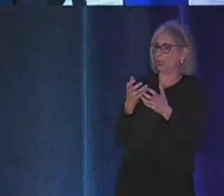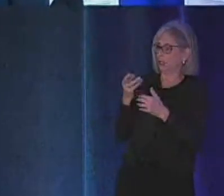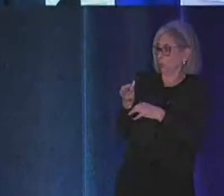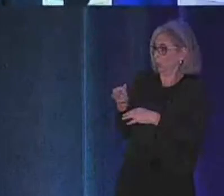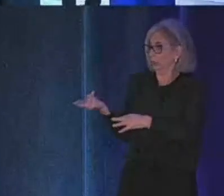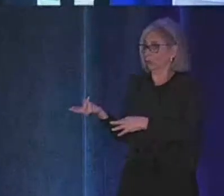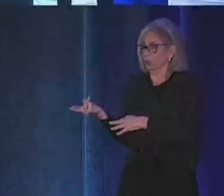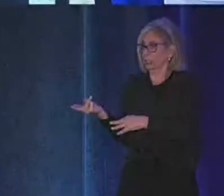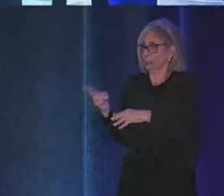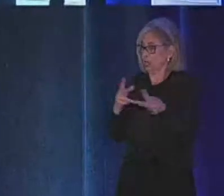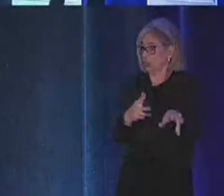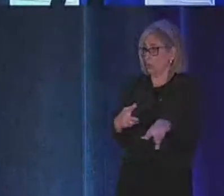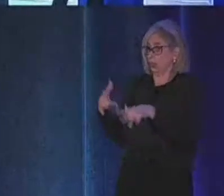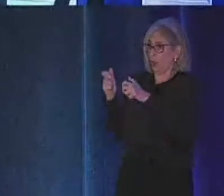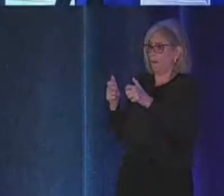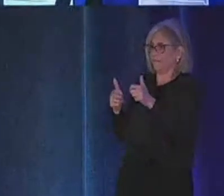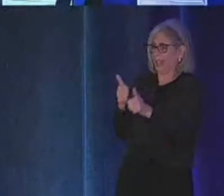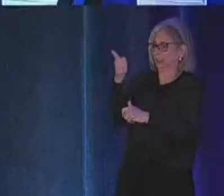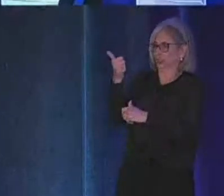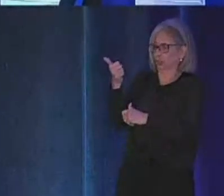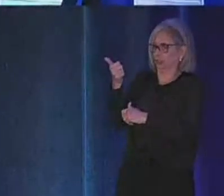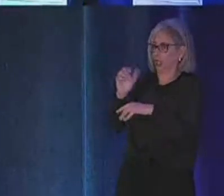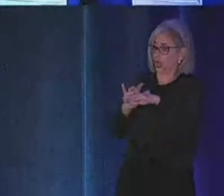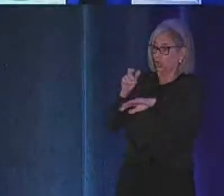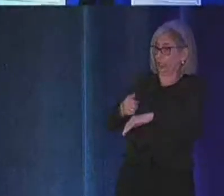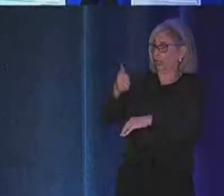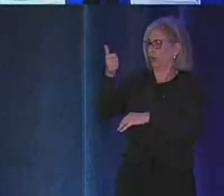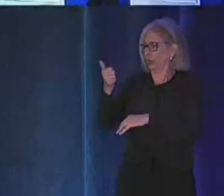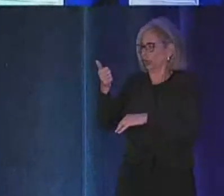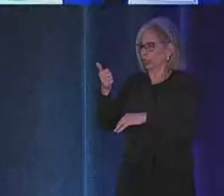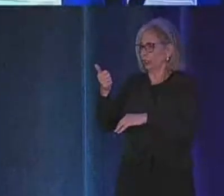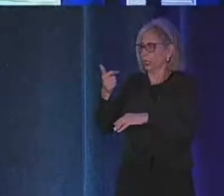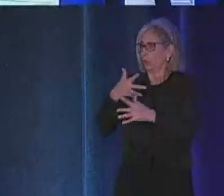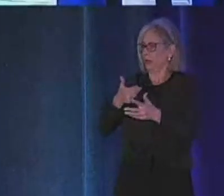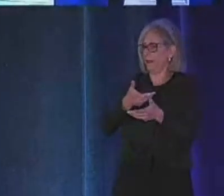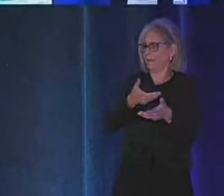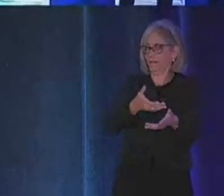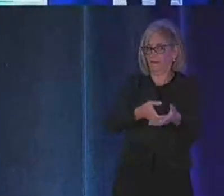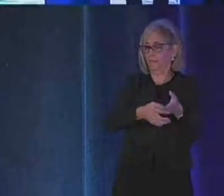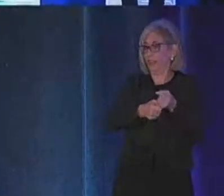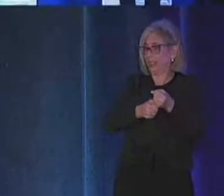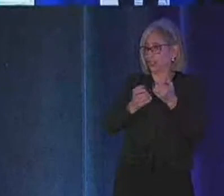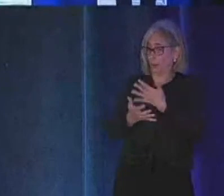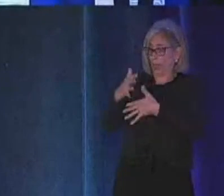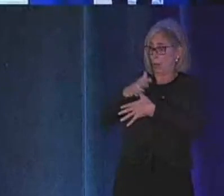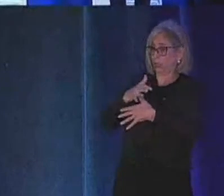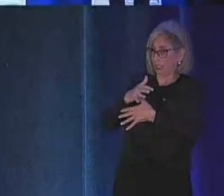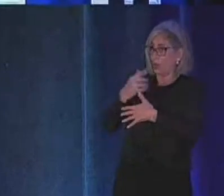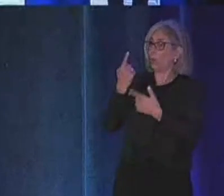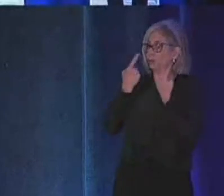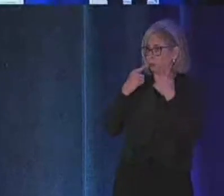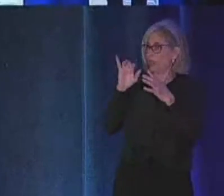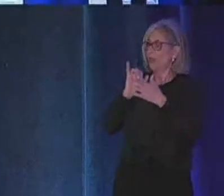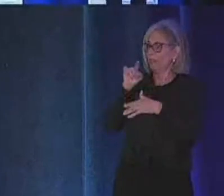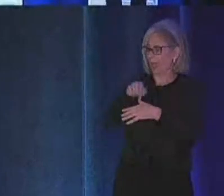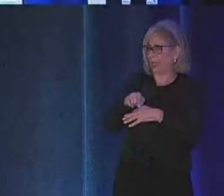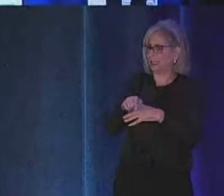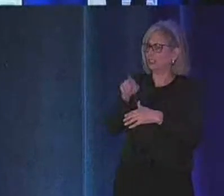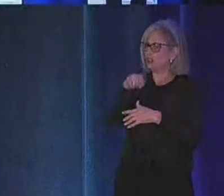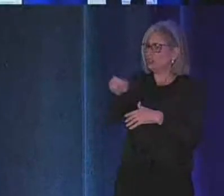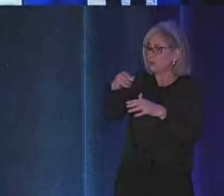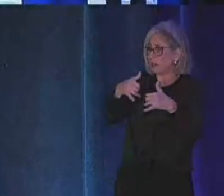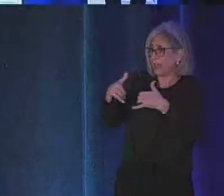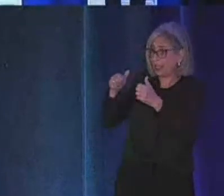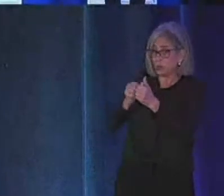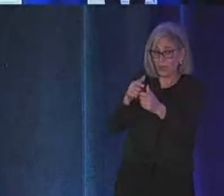resources to load faster and earlier. And with fetch priority, we can do that. Now, has anyone played